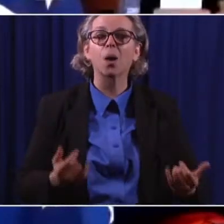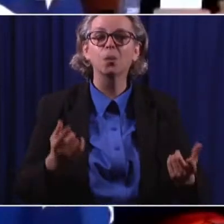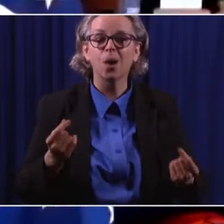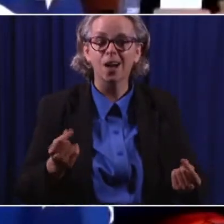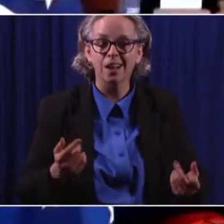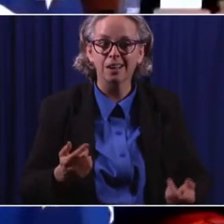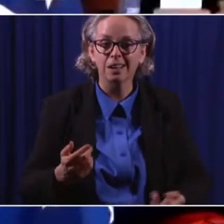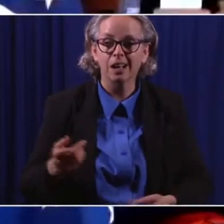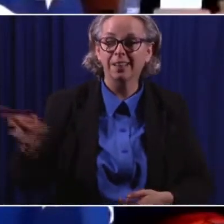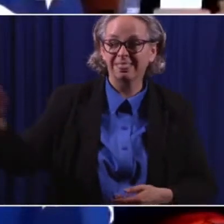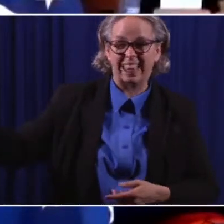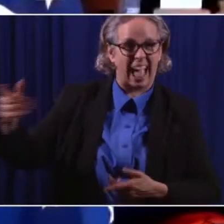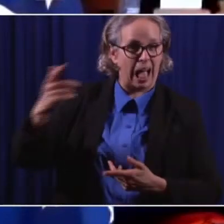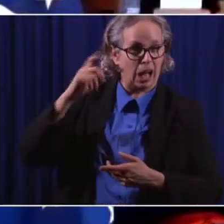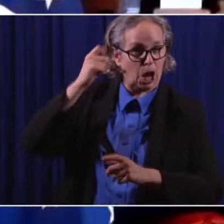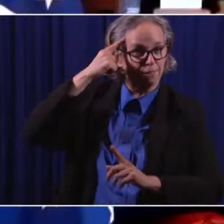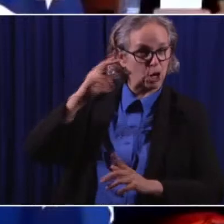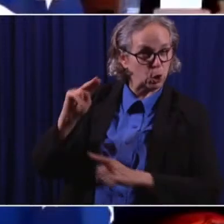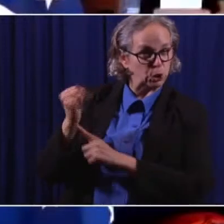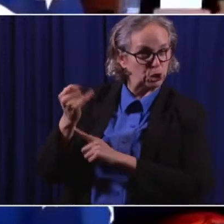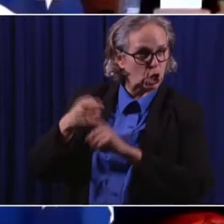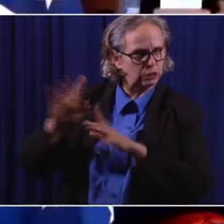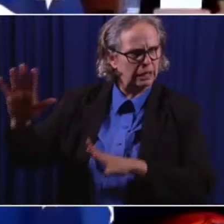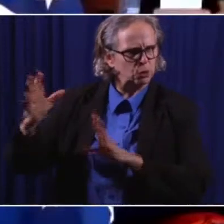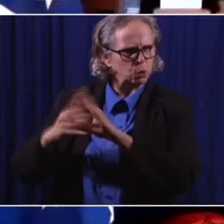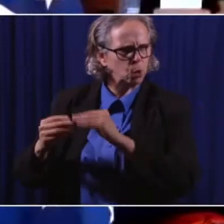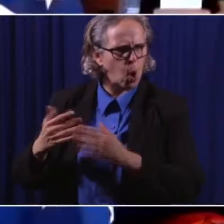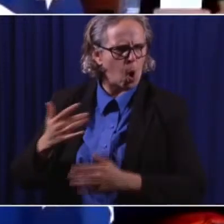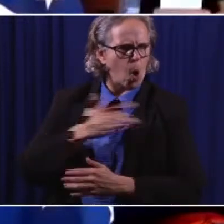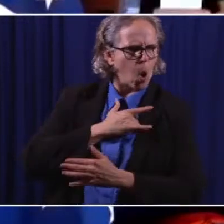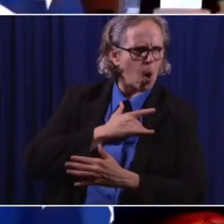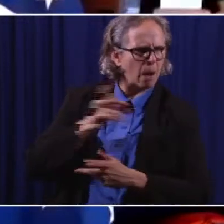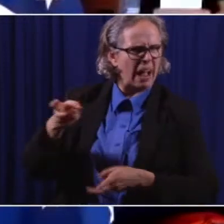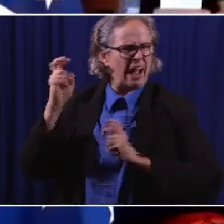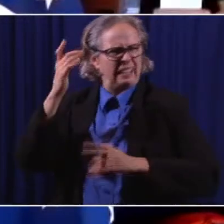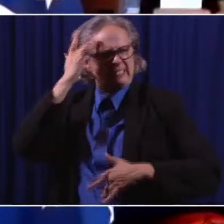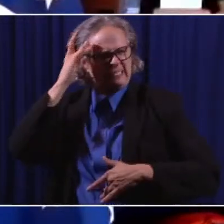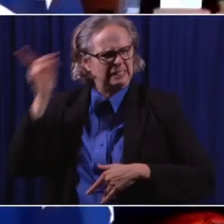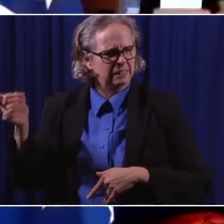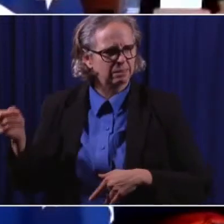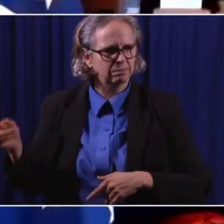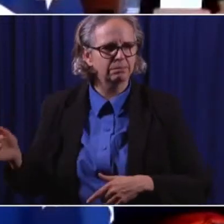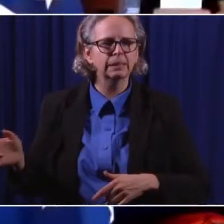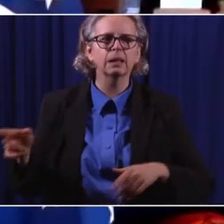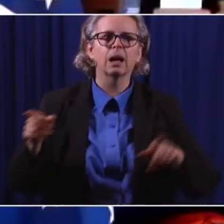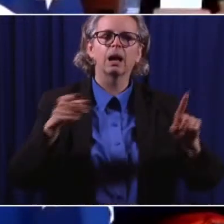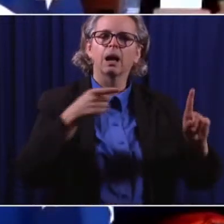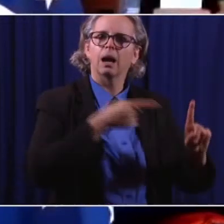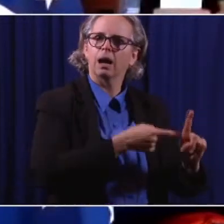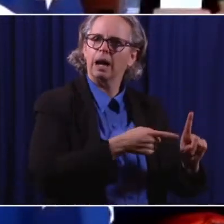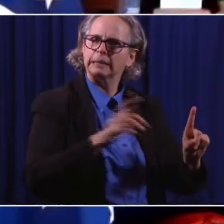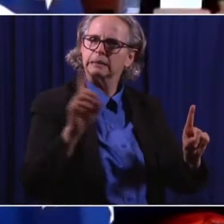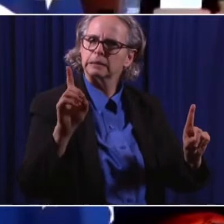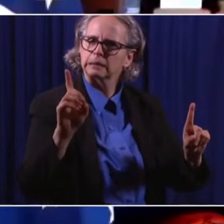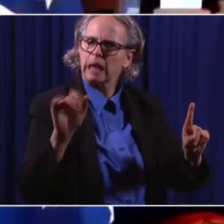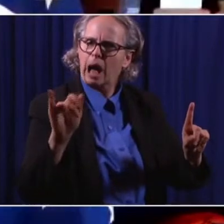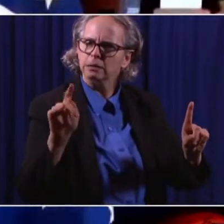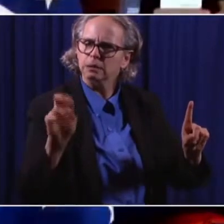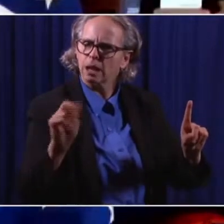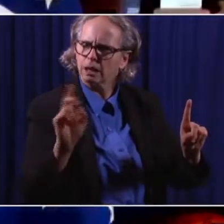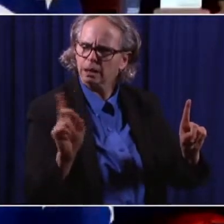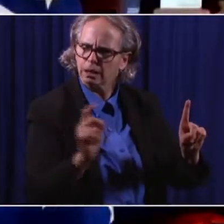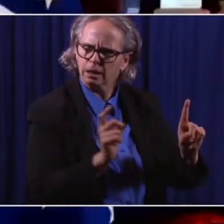about wearing a mask and following the rules. Well, in Dayton, the Dayton Area Chamber of Commerce has rallied the area